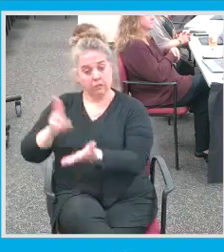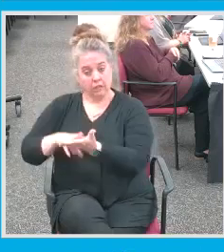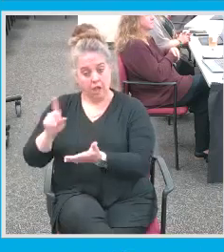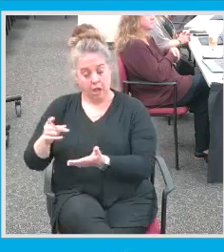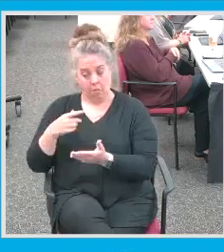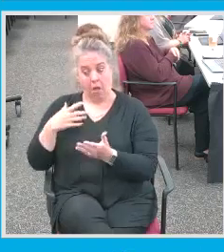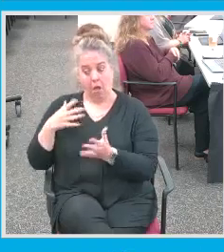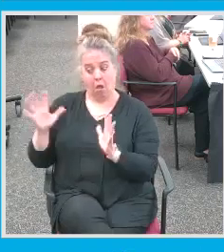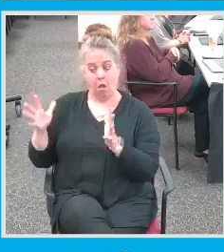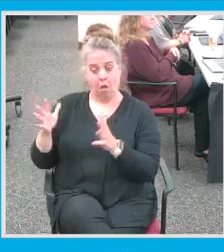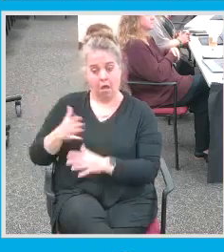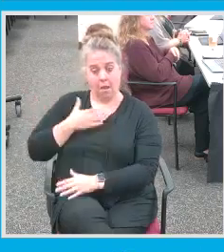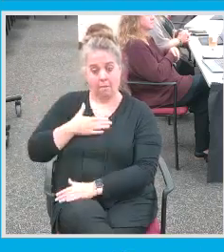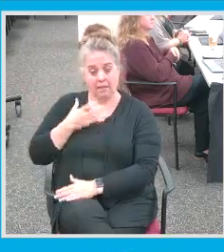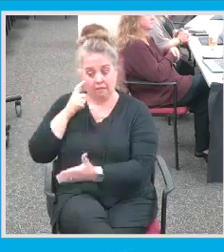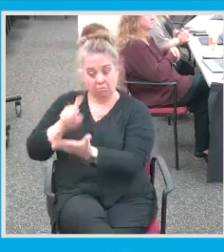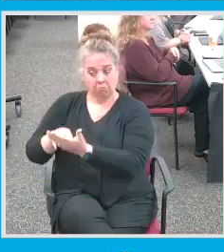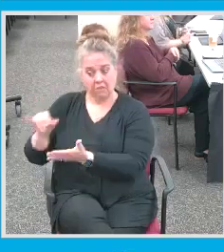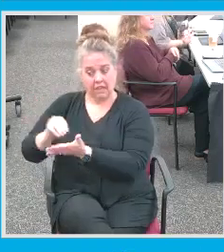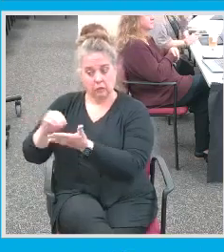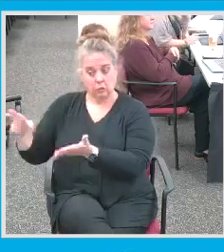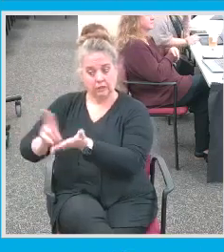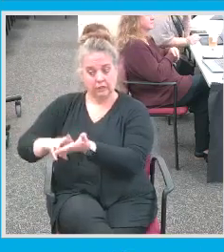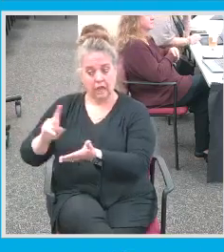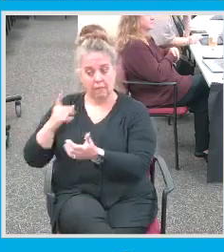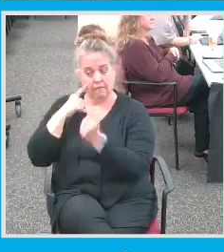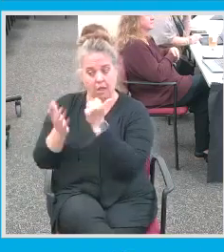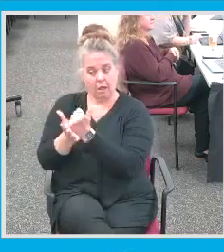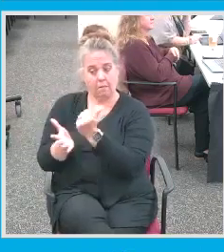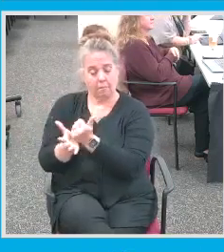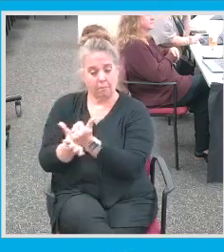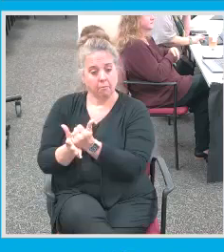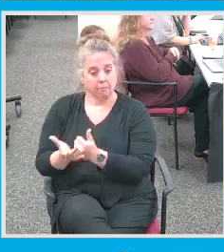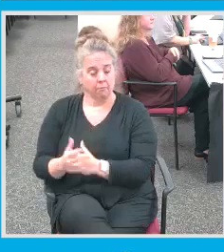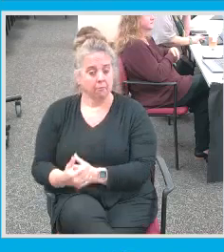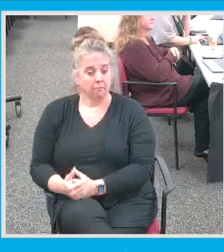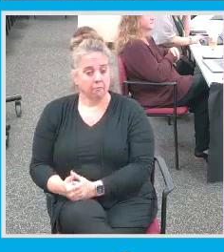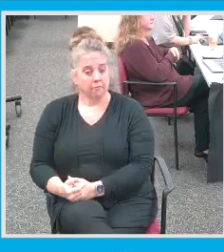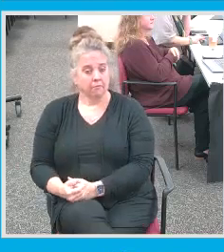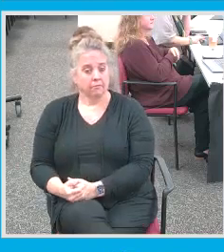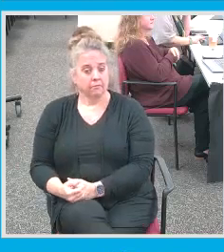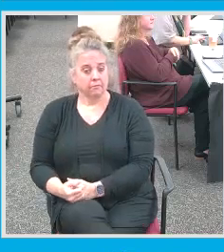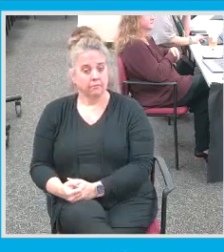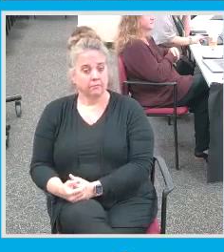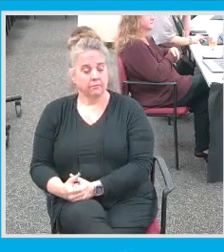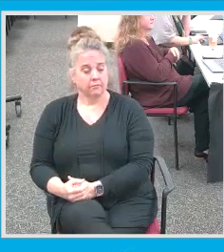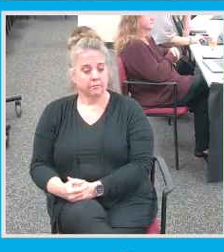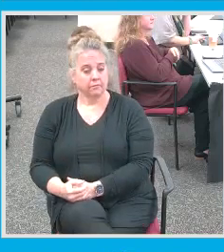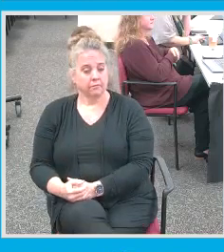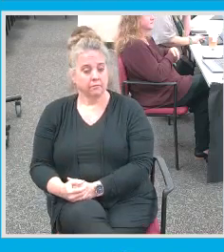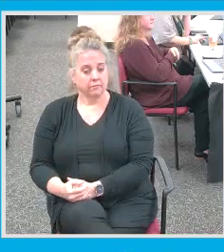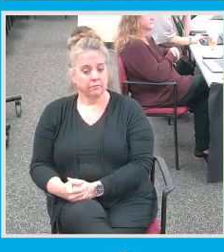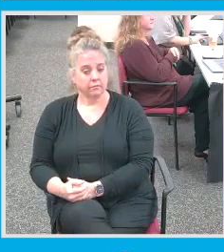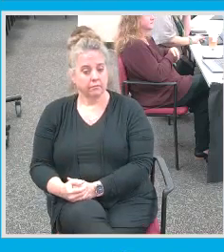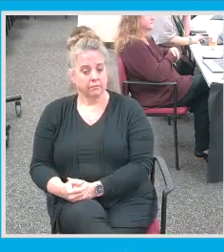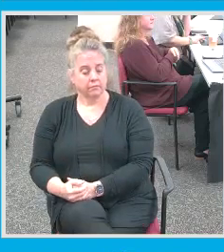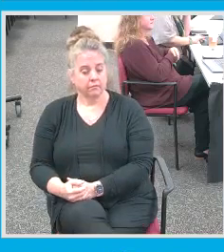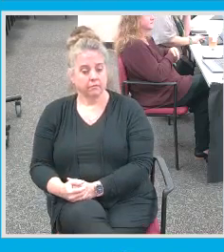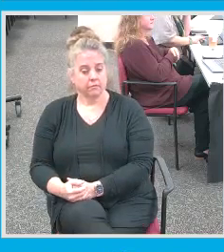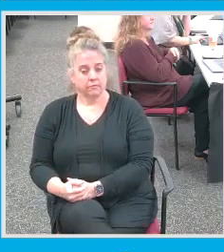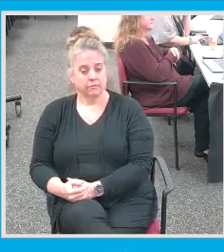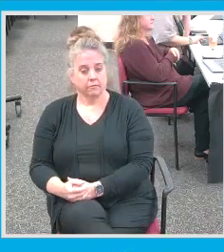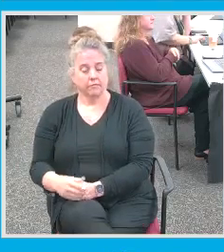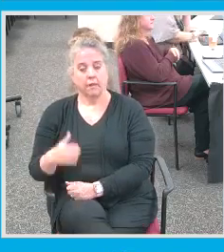that. And through our morning announcements, we talk about My Life, My Quit. We talk about chewing tobacco, the dangers of that. We talk about